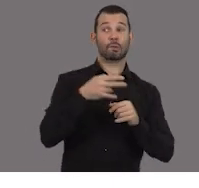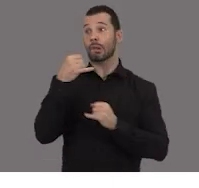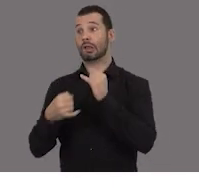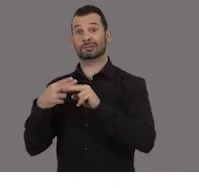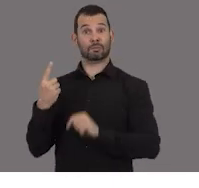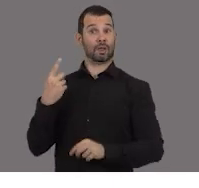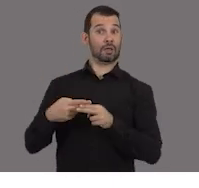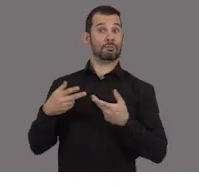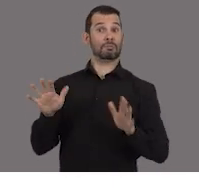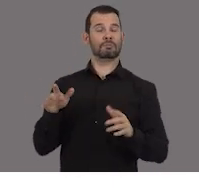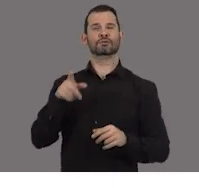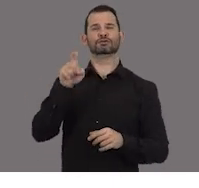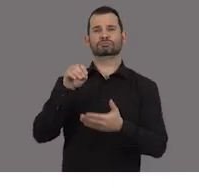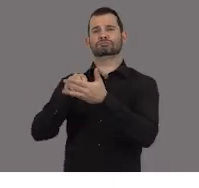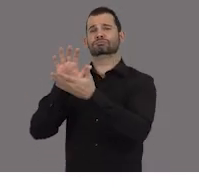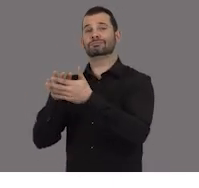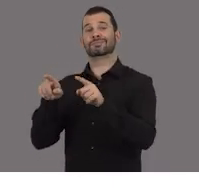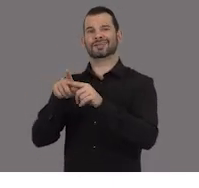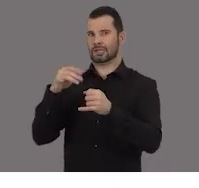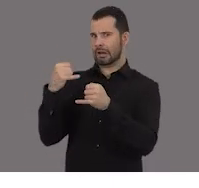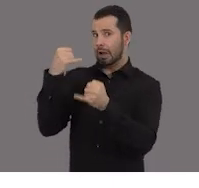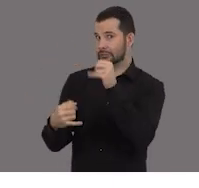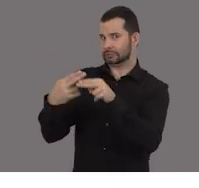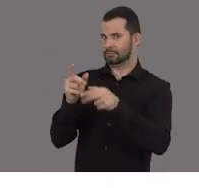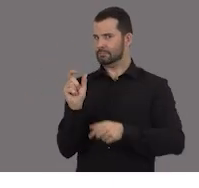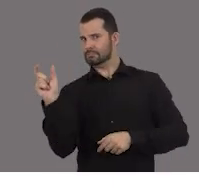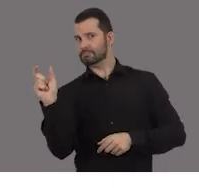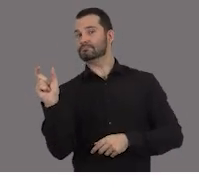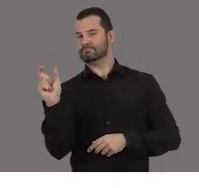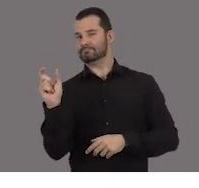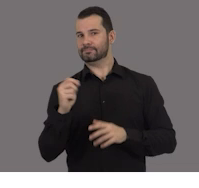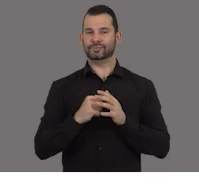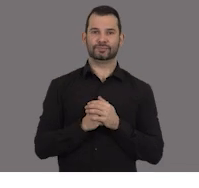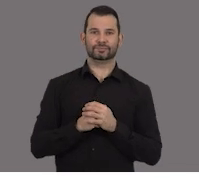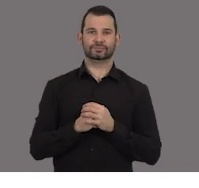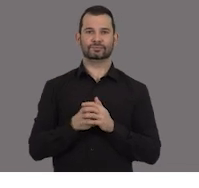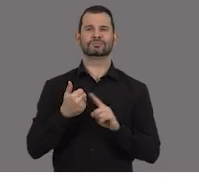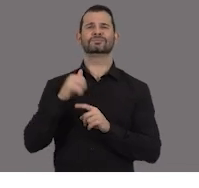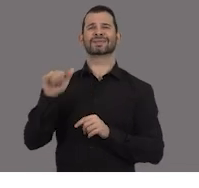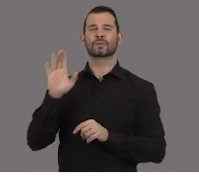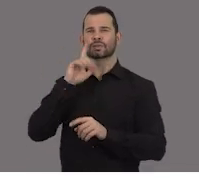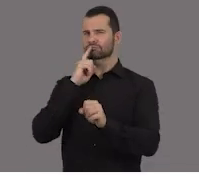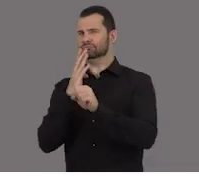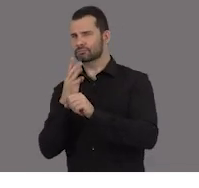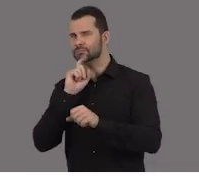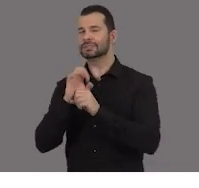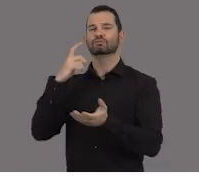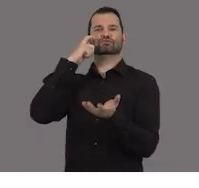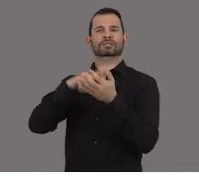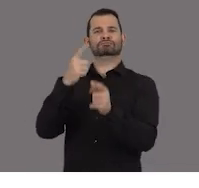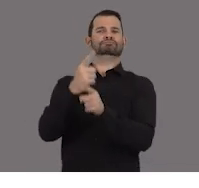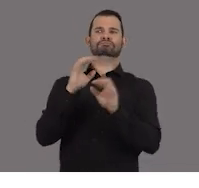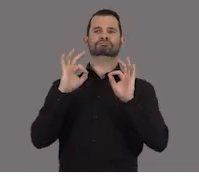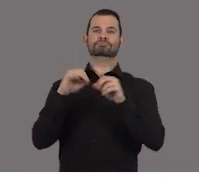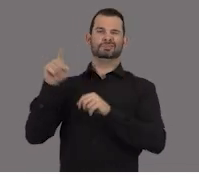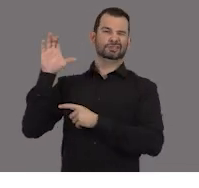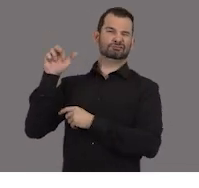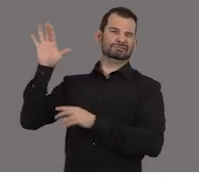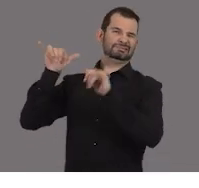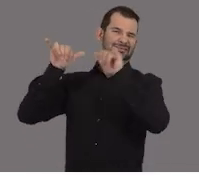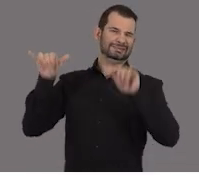only one name, whether it's a first name or a last name, you should enter it as a last name. This will ensure that